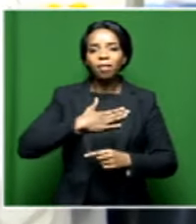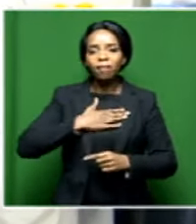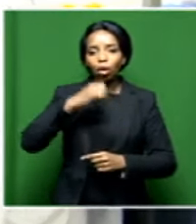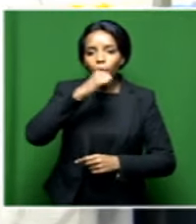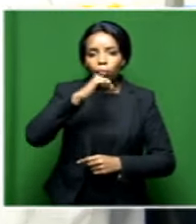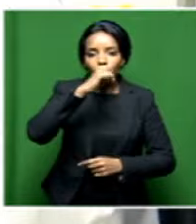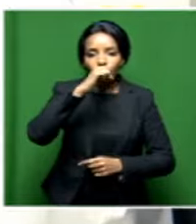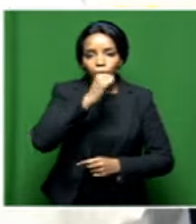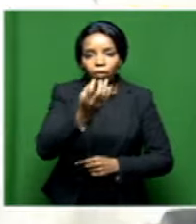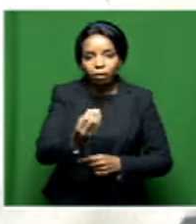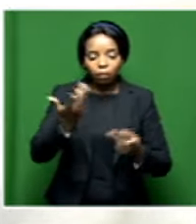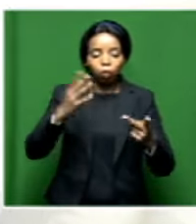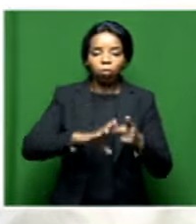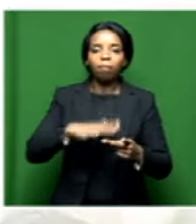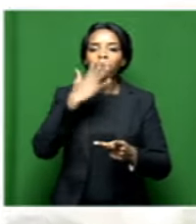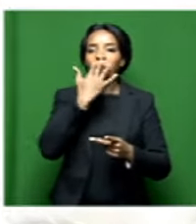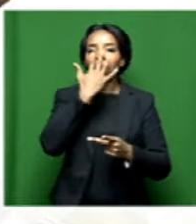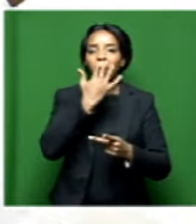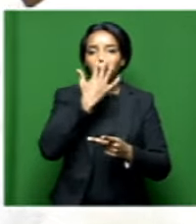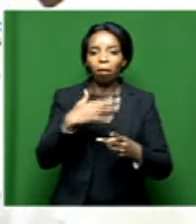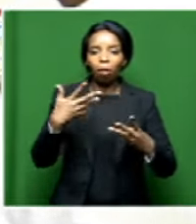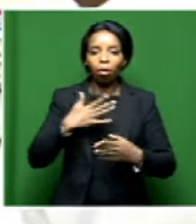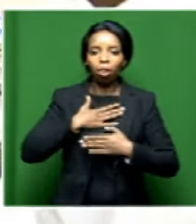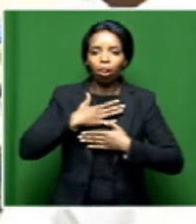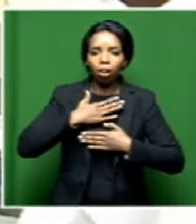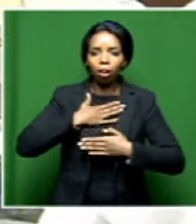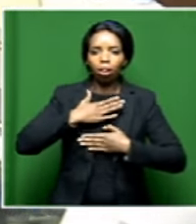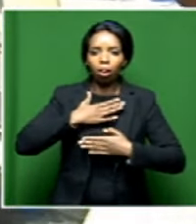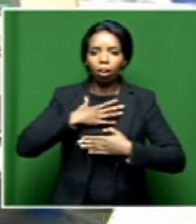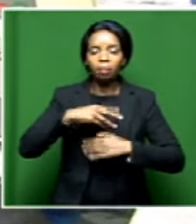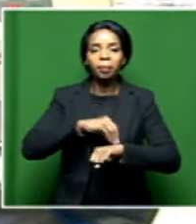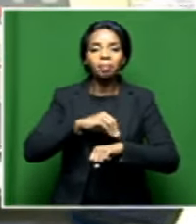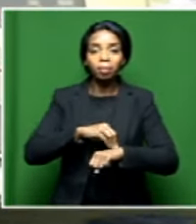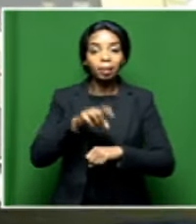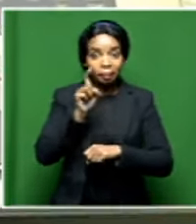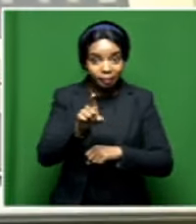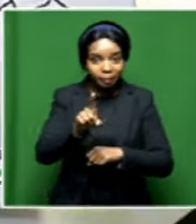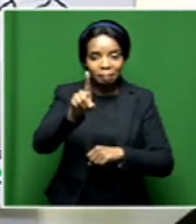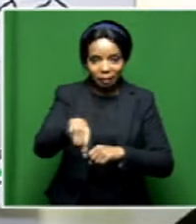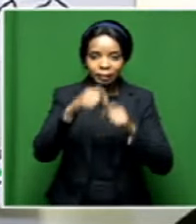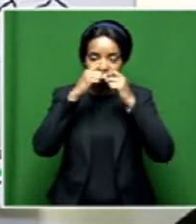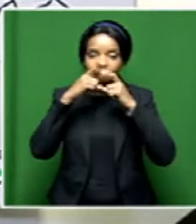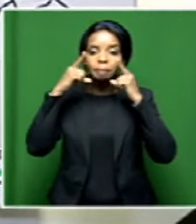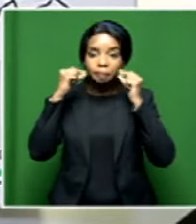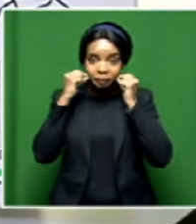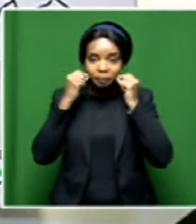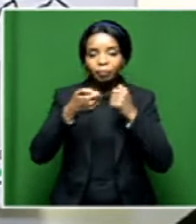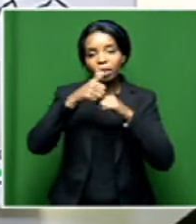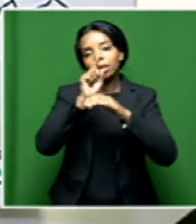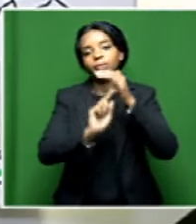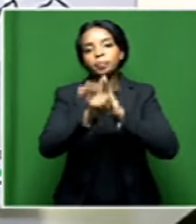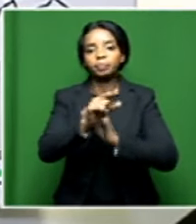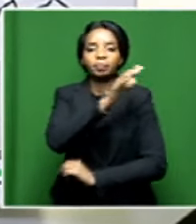cough, fever, and short breath. These ones, they should wear masks and seek medical care. Without